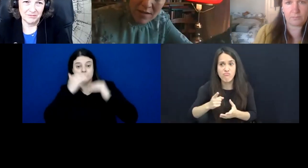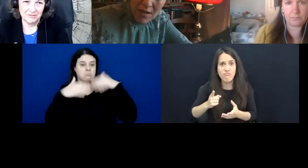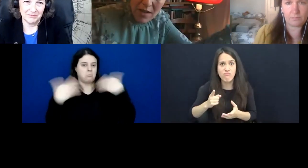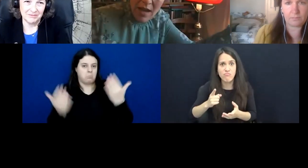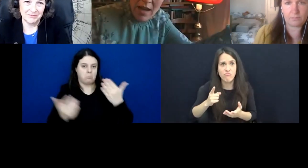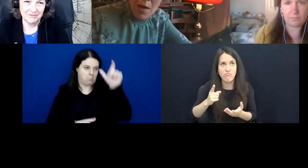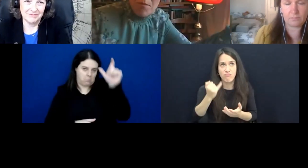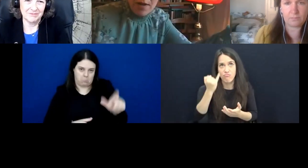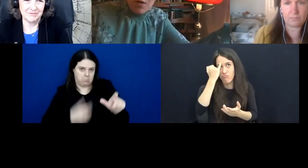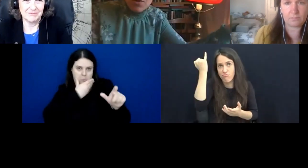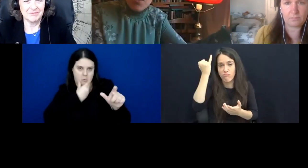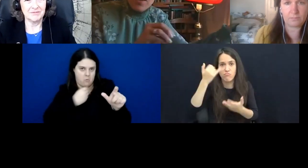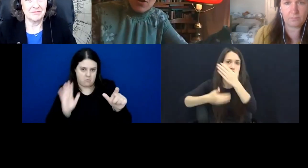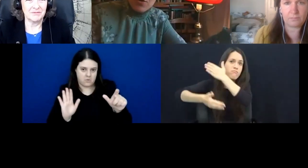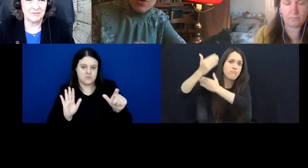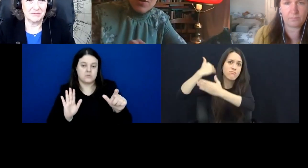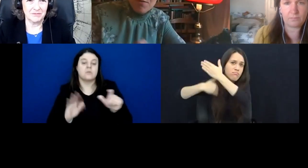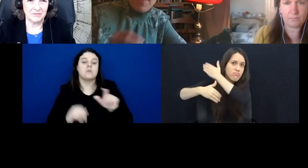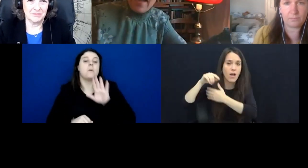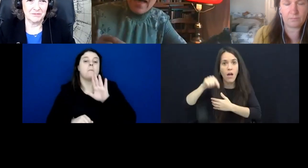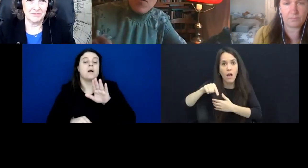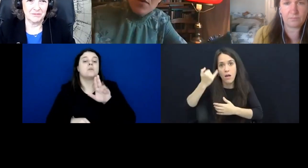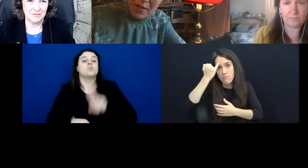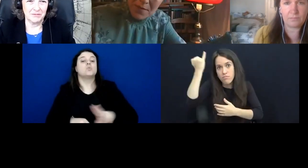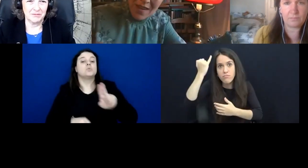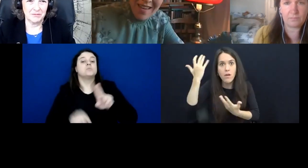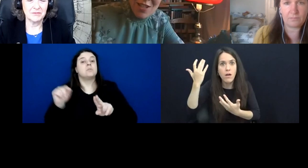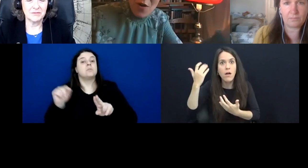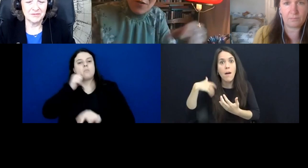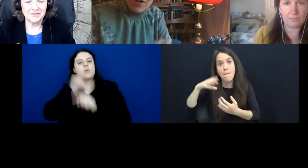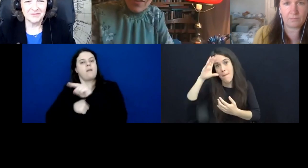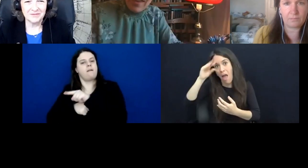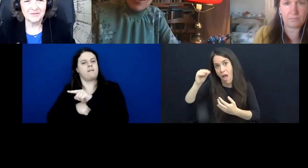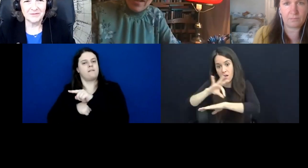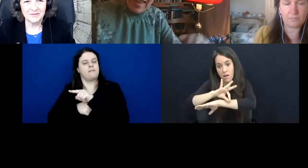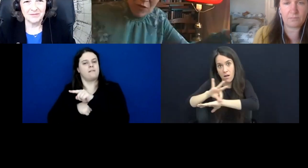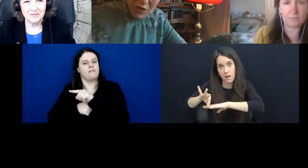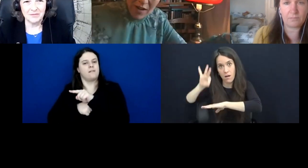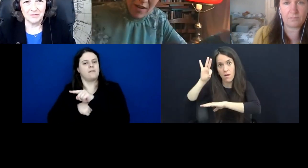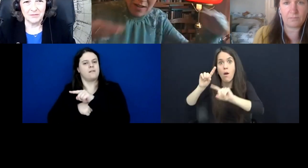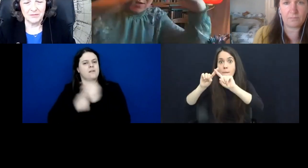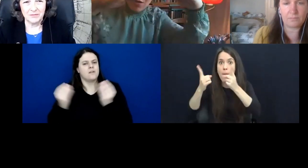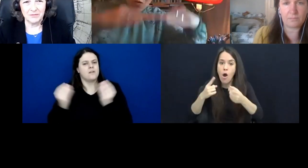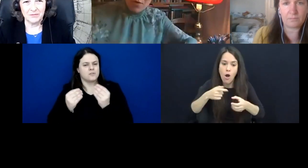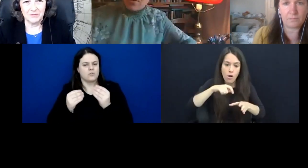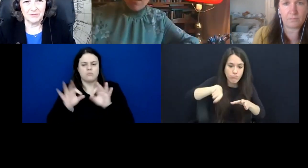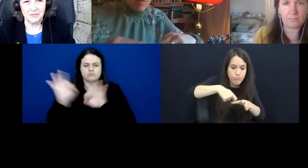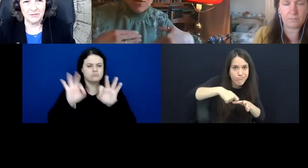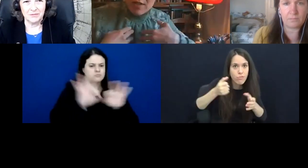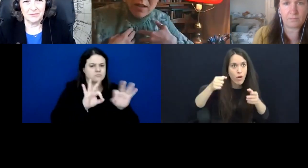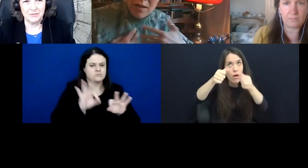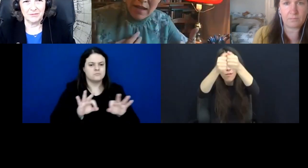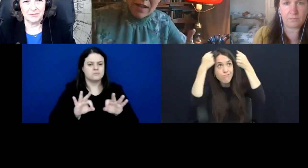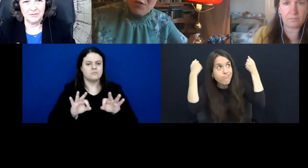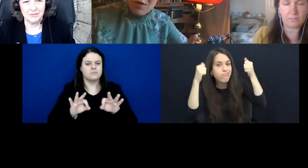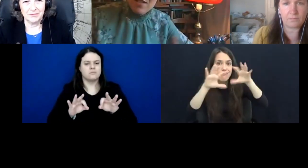man, but it was to be used by a woman. So if you look at the kitchen counter, it's almost, well,